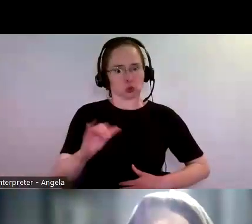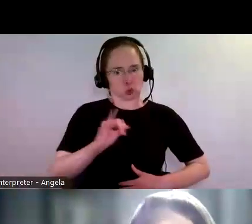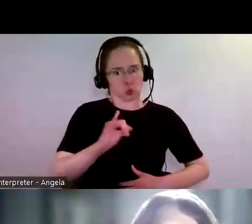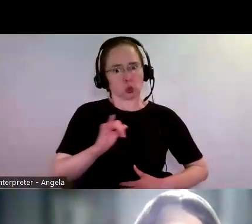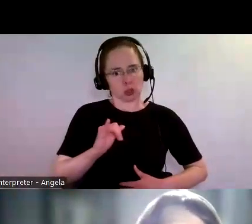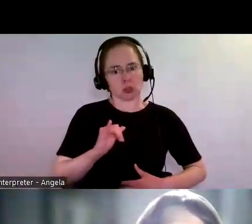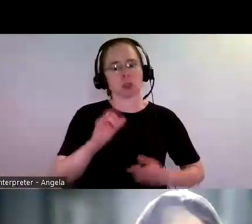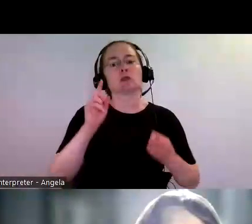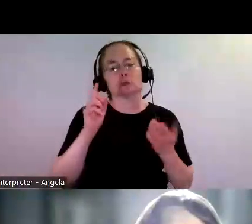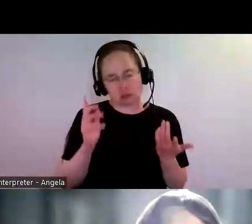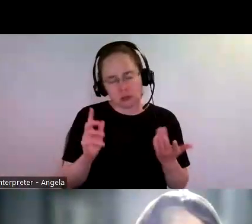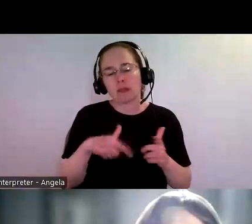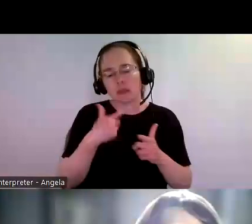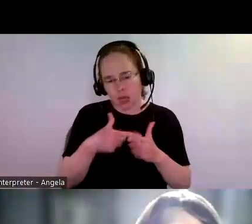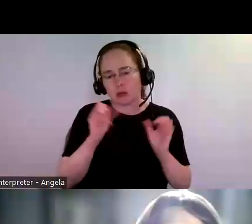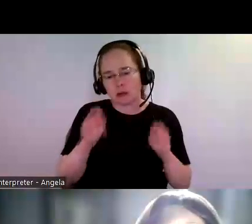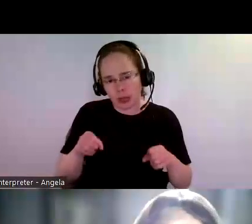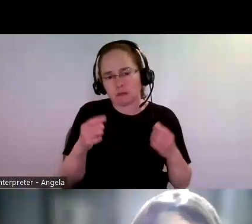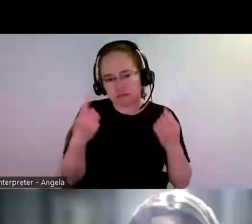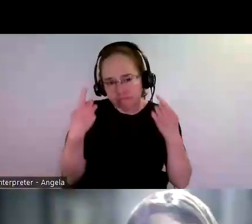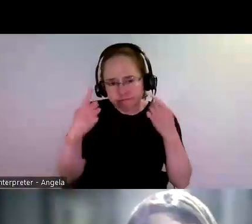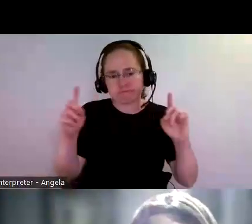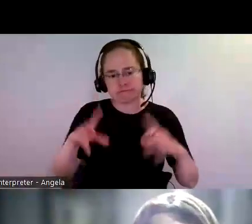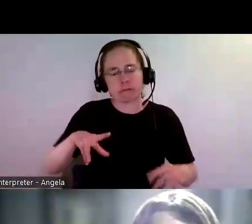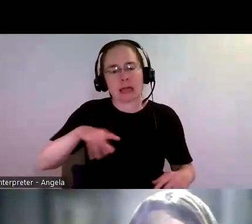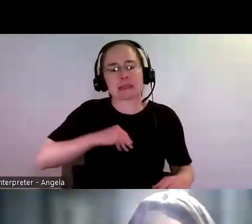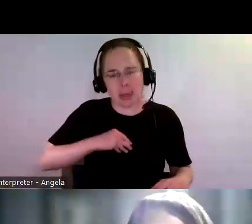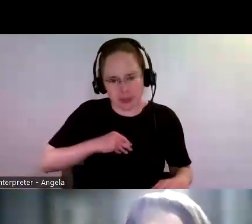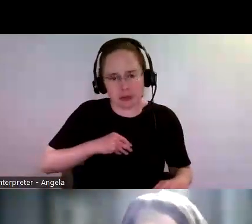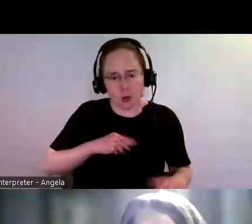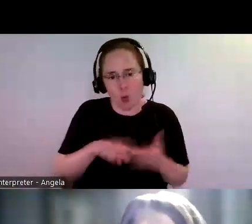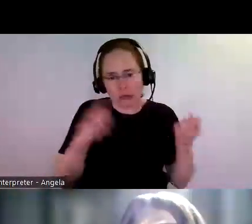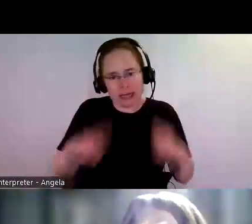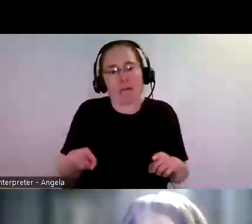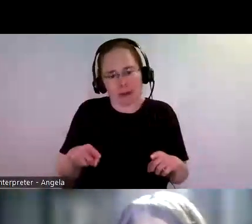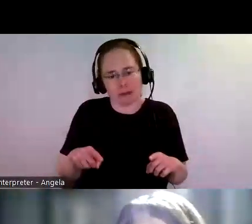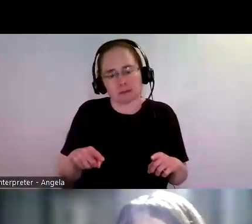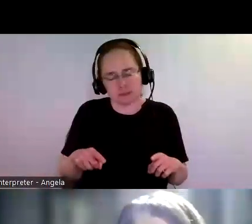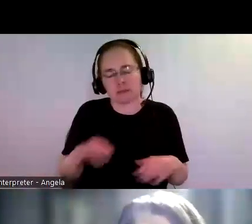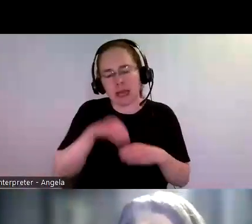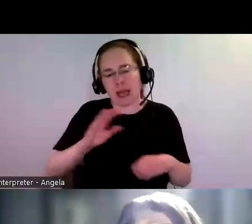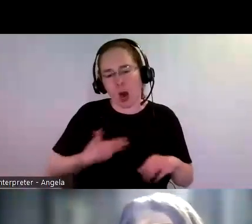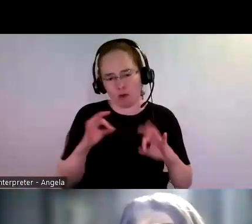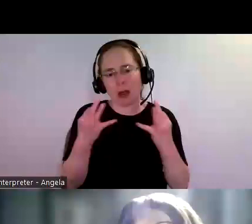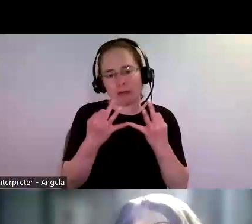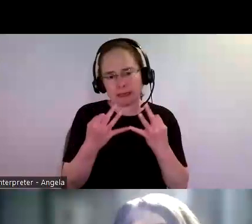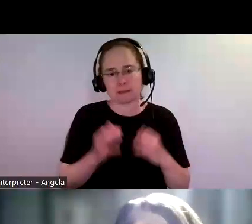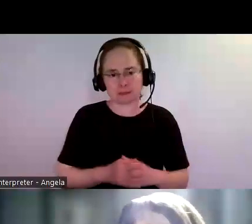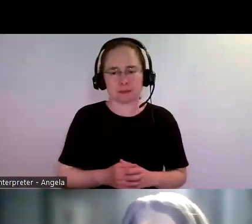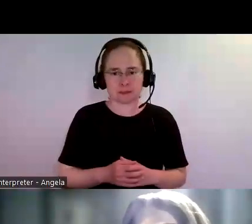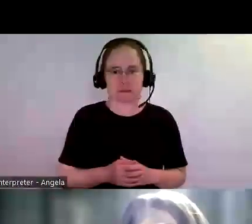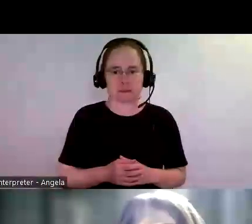in order to be able to accept what's happening in our own families.